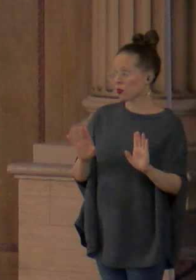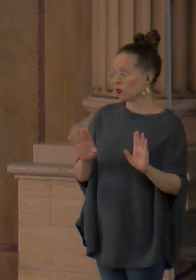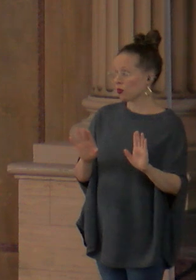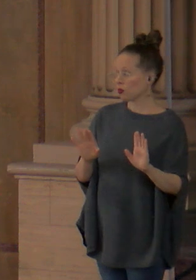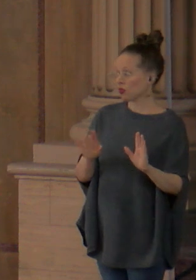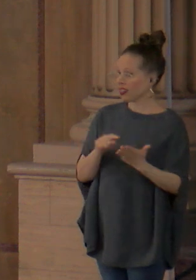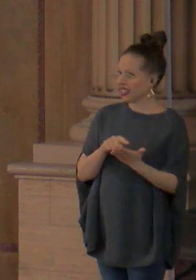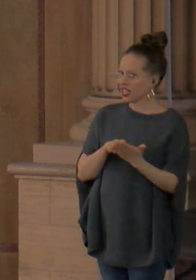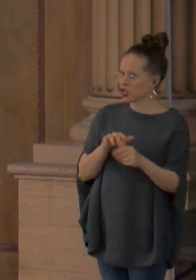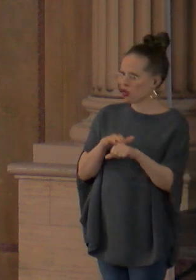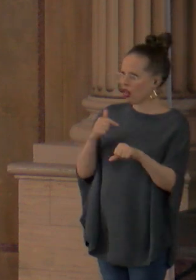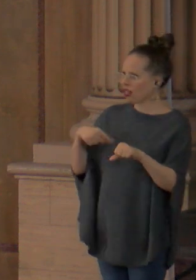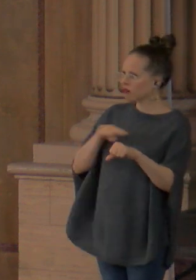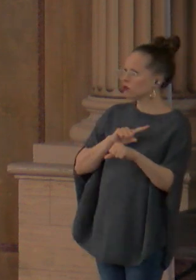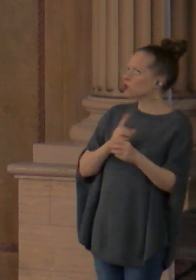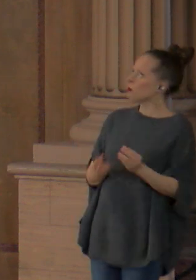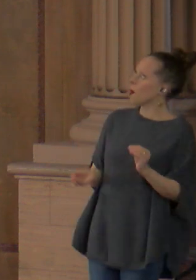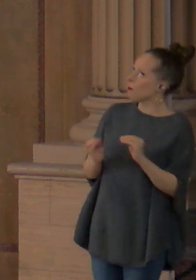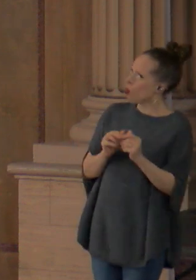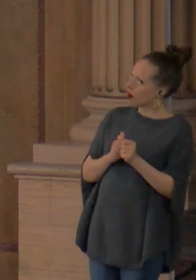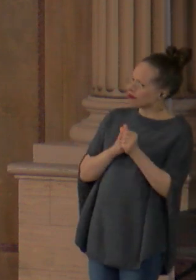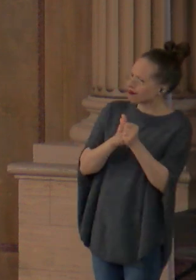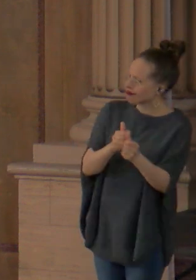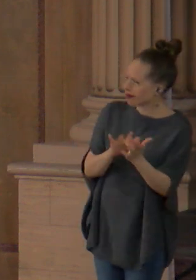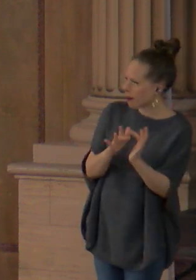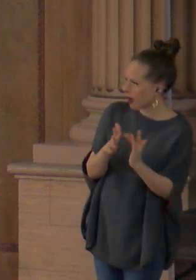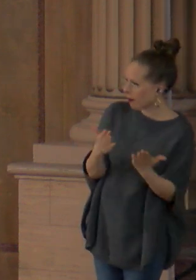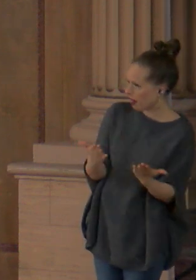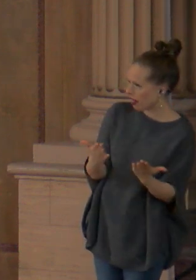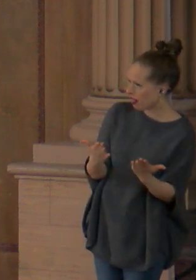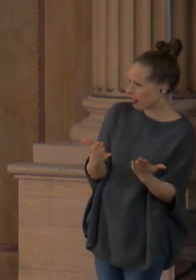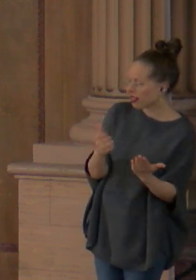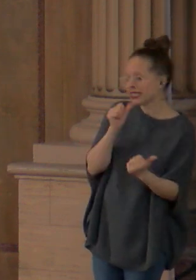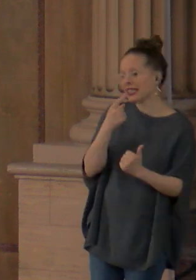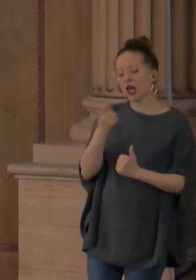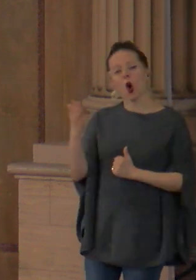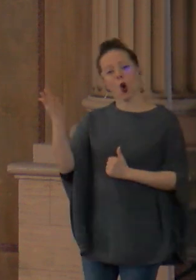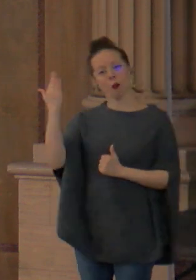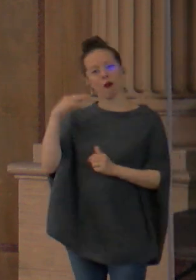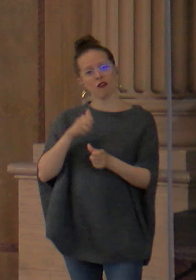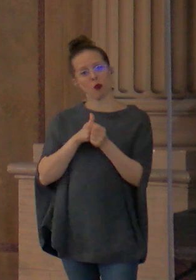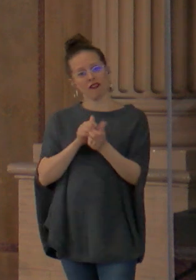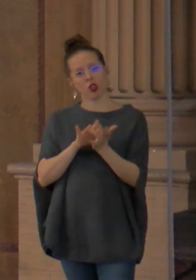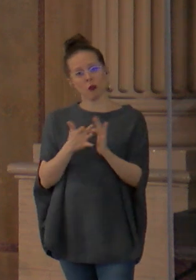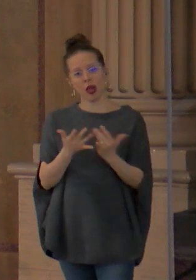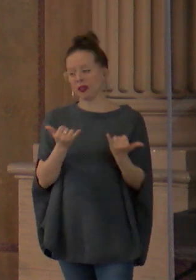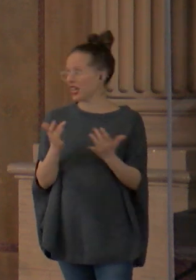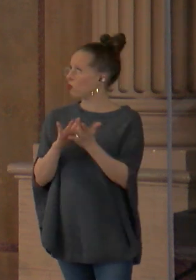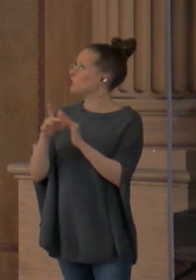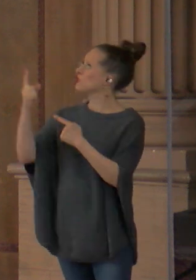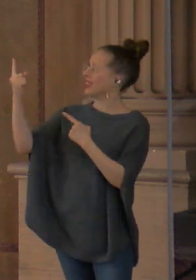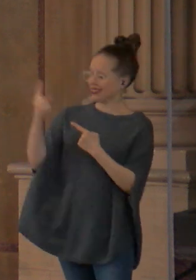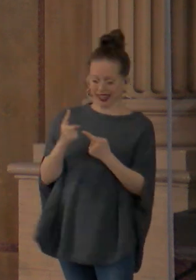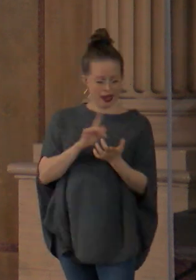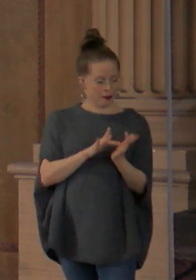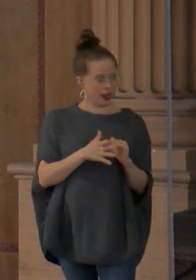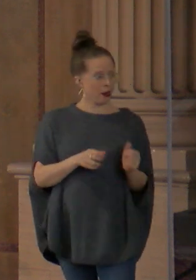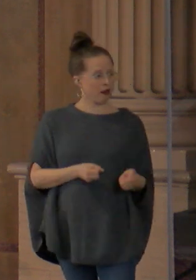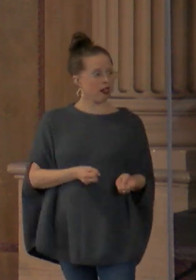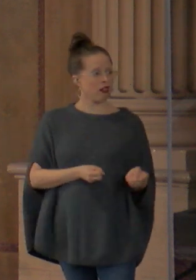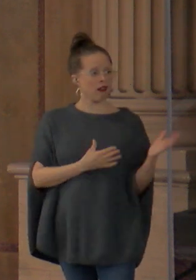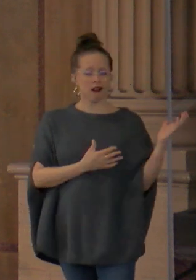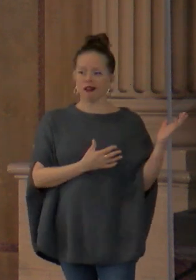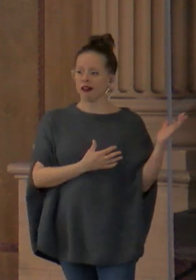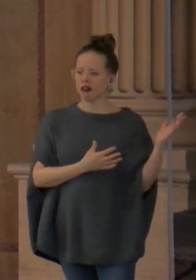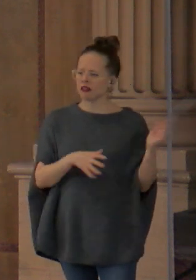to be more biblical. He's not saying, hey, we used to follow the Bible. Now Jesus came and now we don't. He's saying, no, if we're going to really